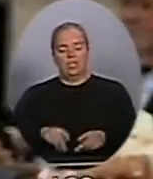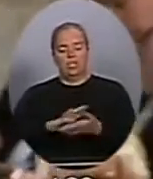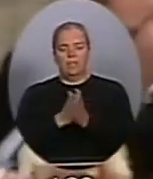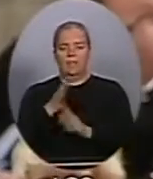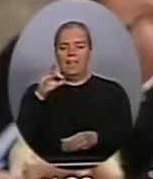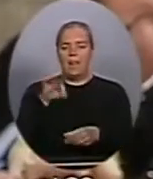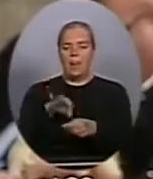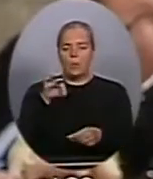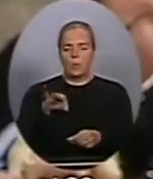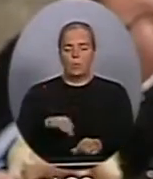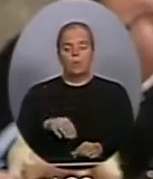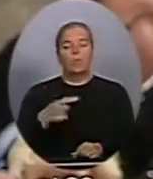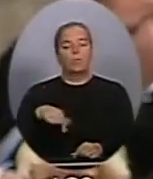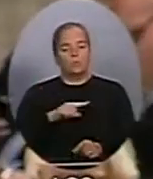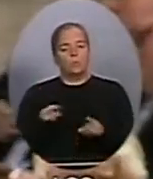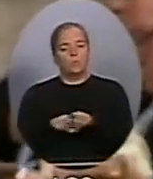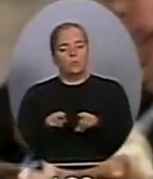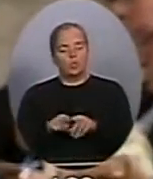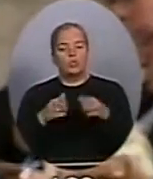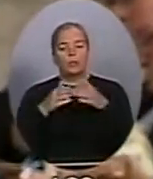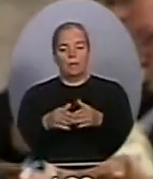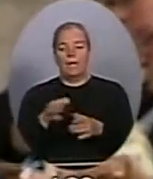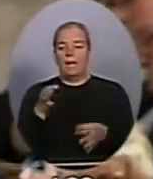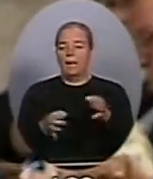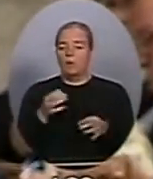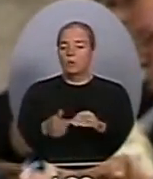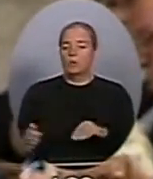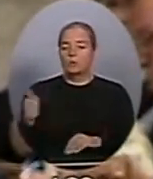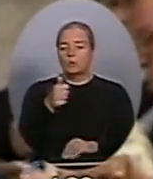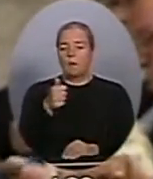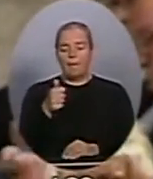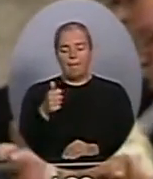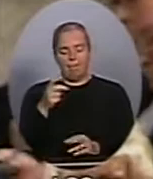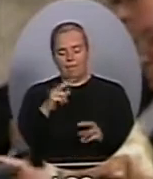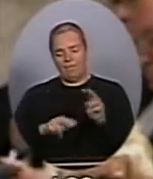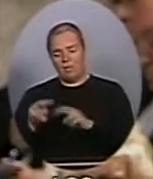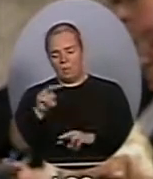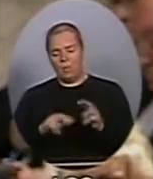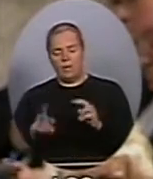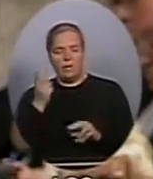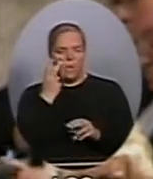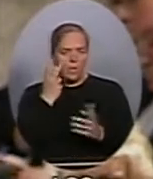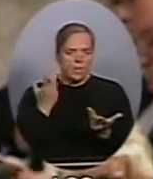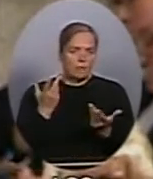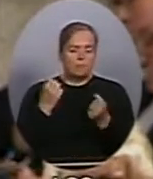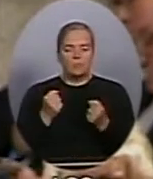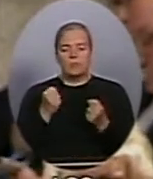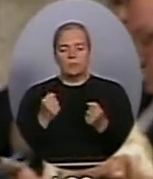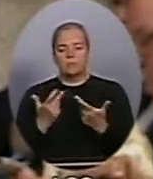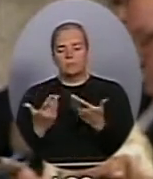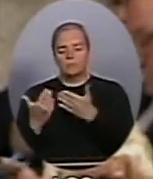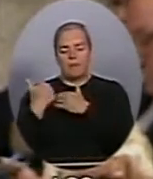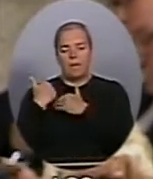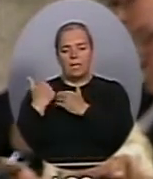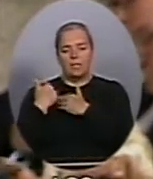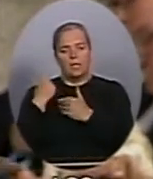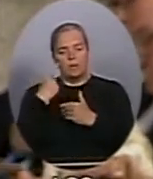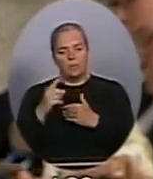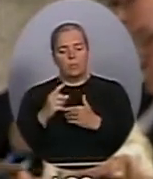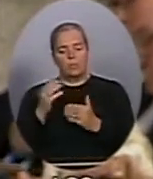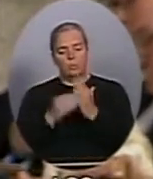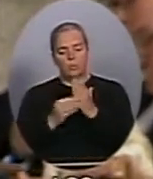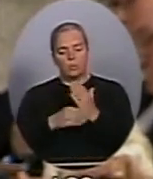Supreme Court in a reference to tell us how much further we can go, what our mandate can be to move forward on these things. The NDP is full of rhetoric and